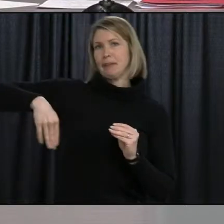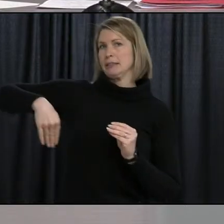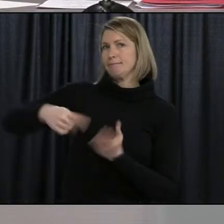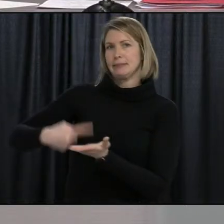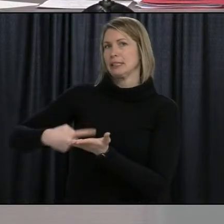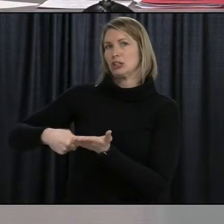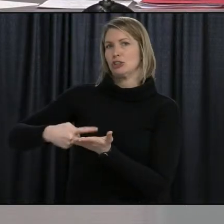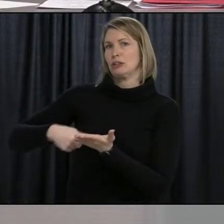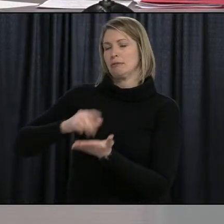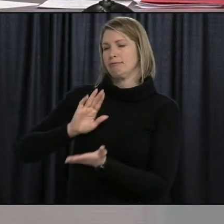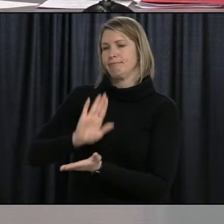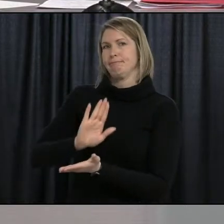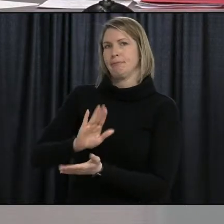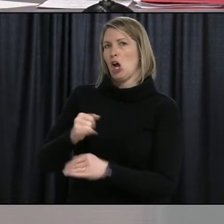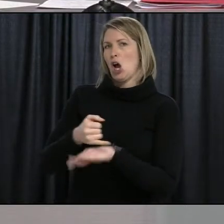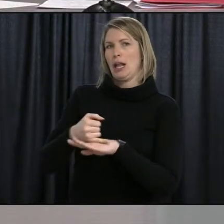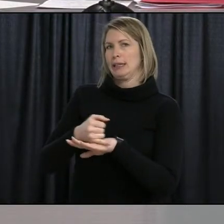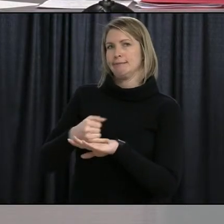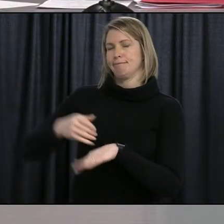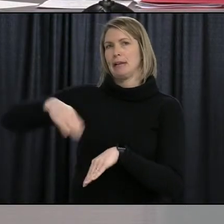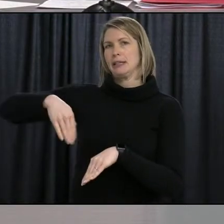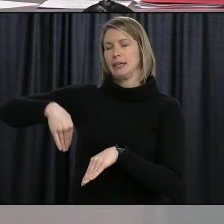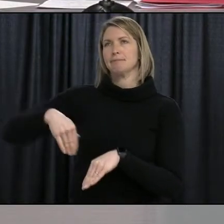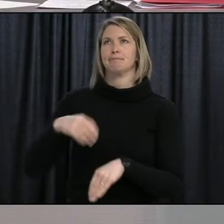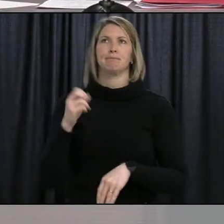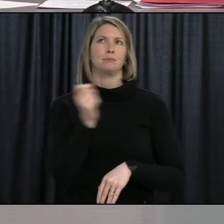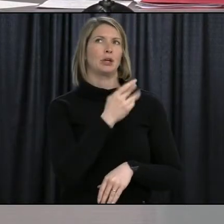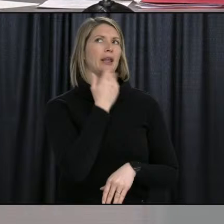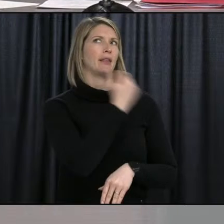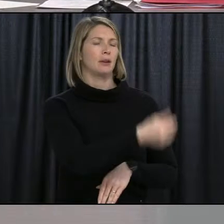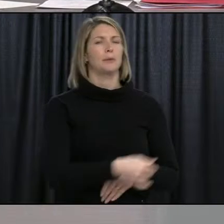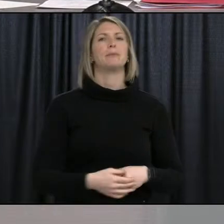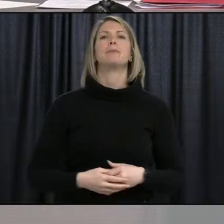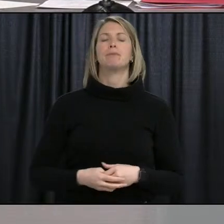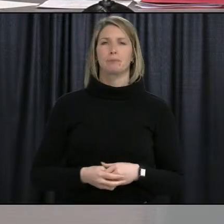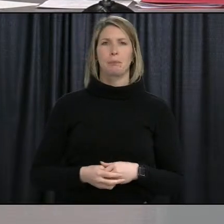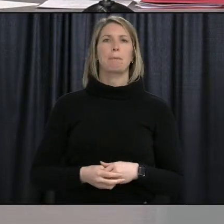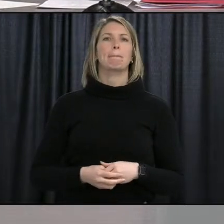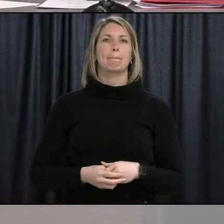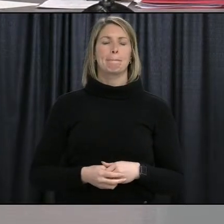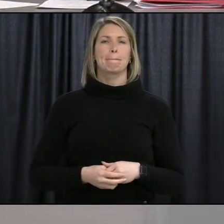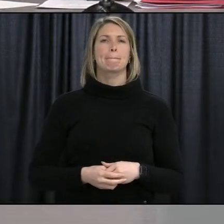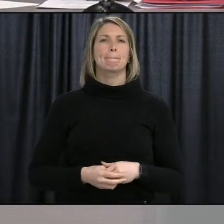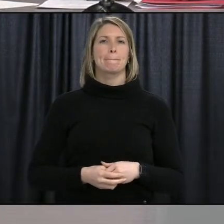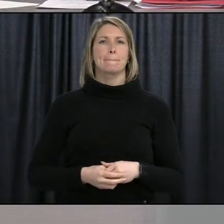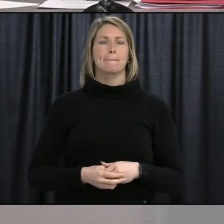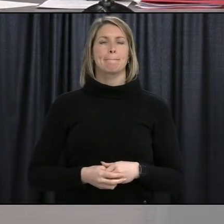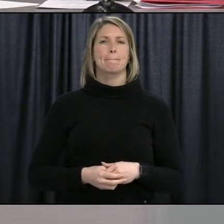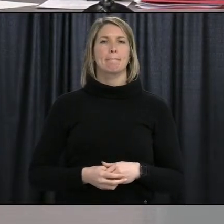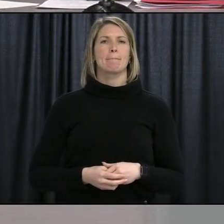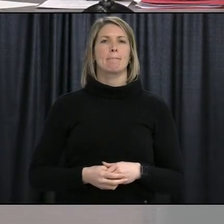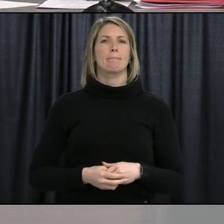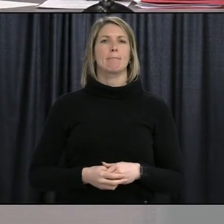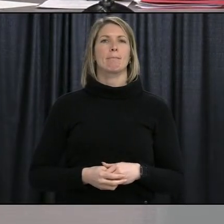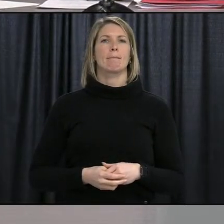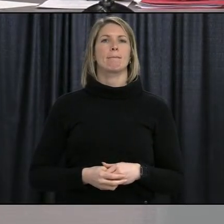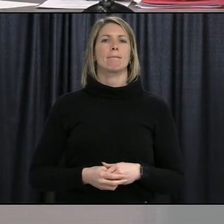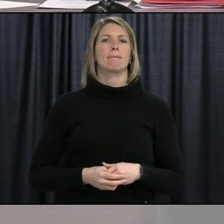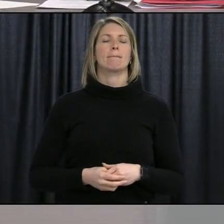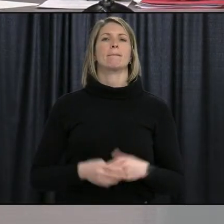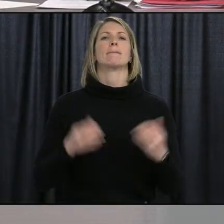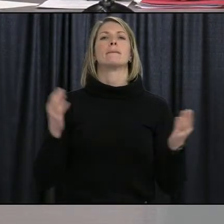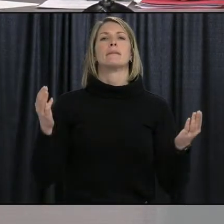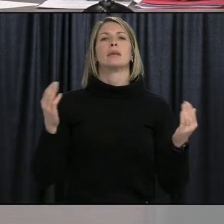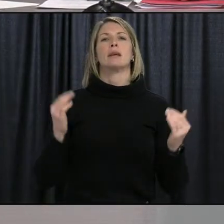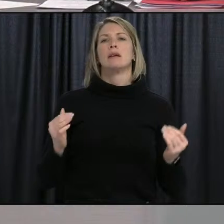yet, but I'm sure it will. Okay. Thank you. Our next questions are from Danielle Edwards with the